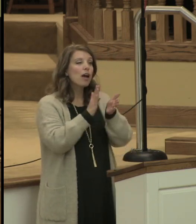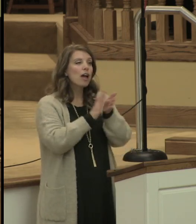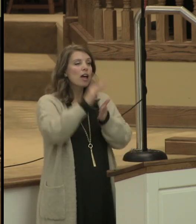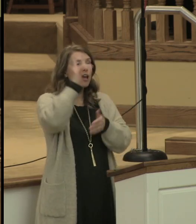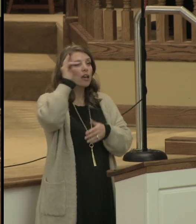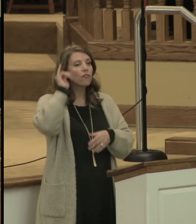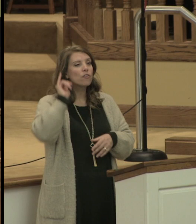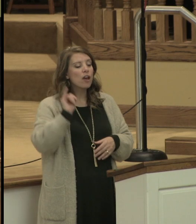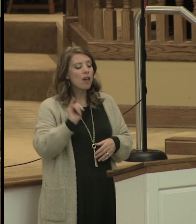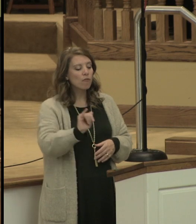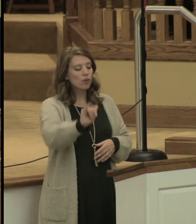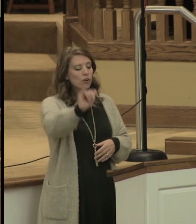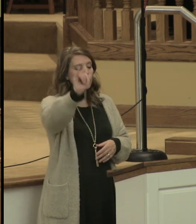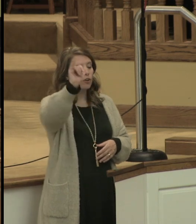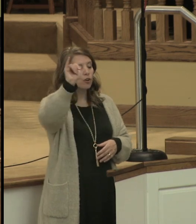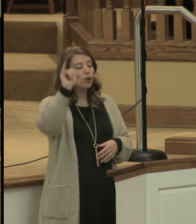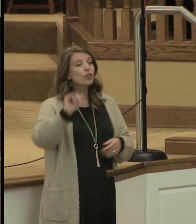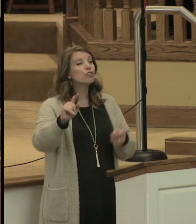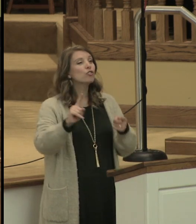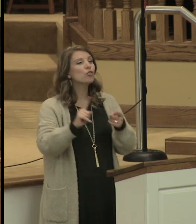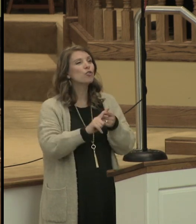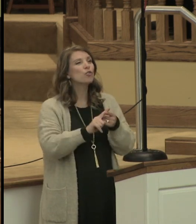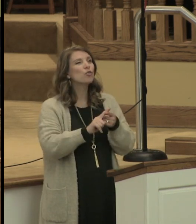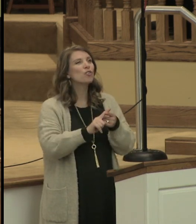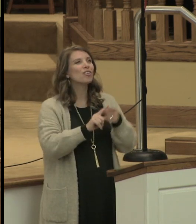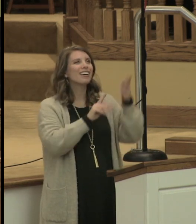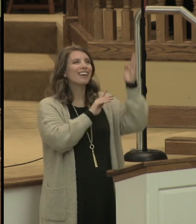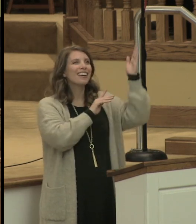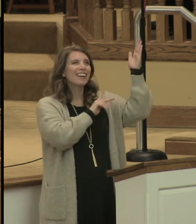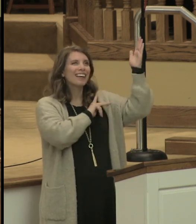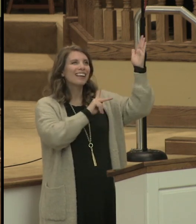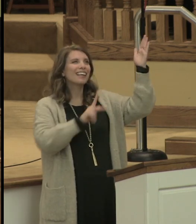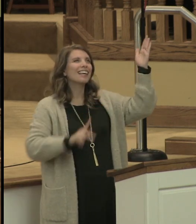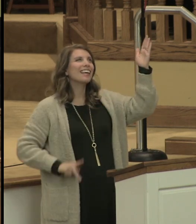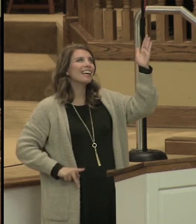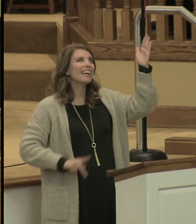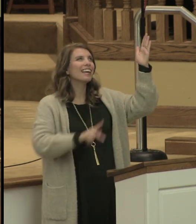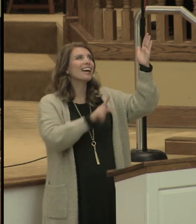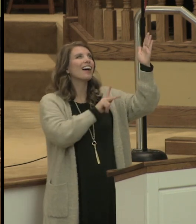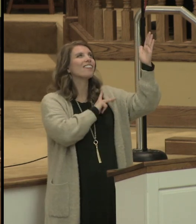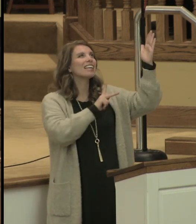praise forever to the King of